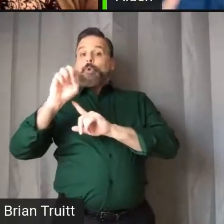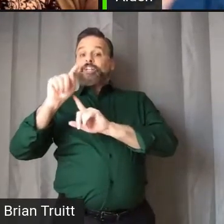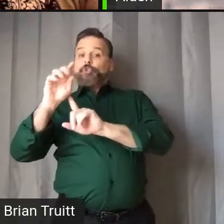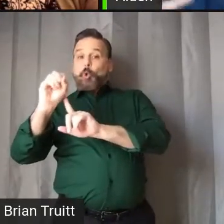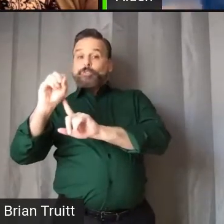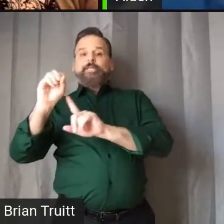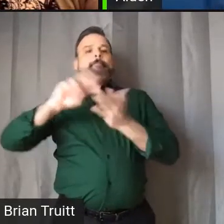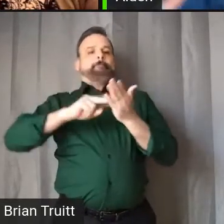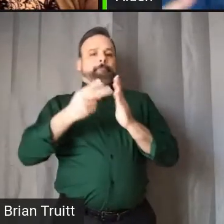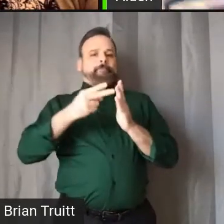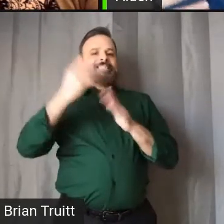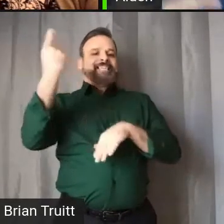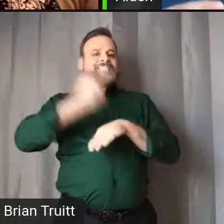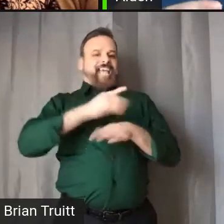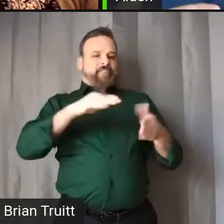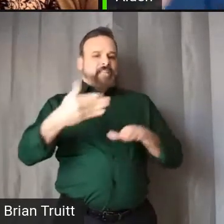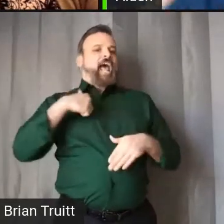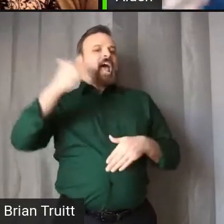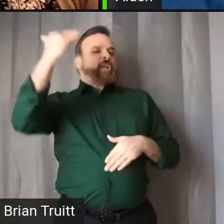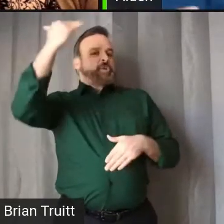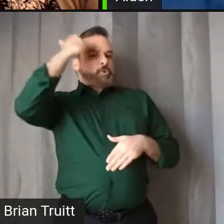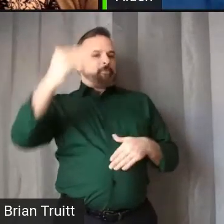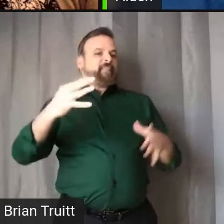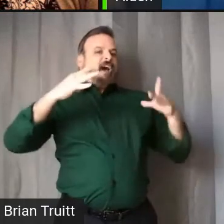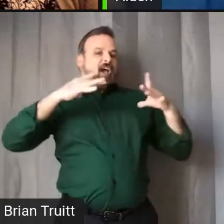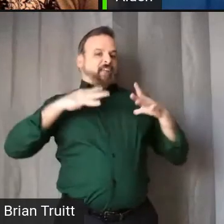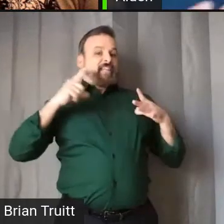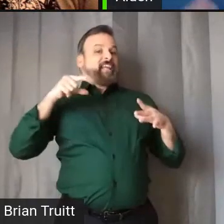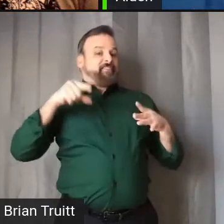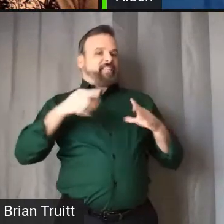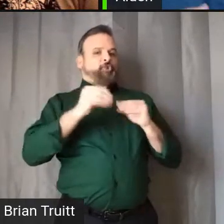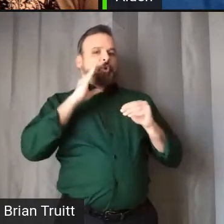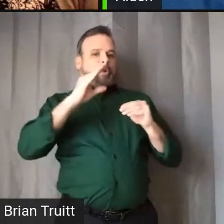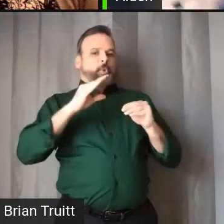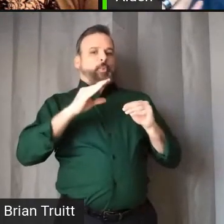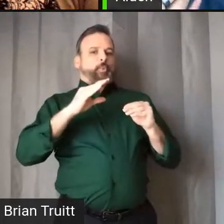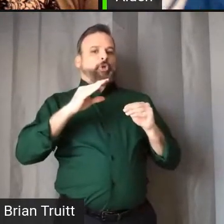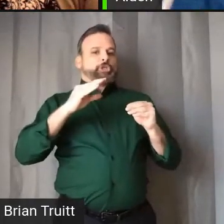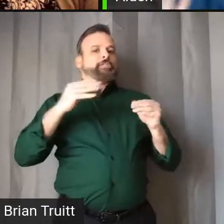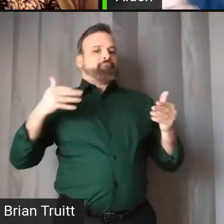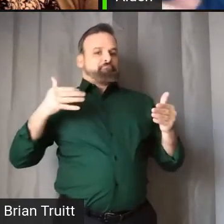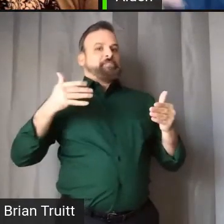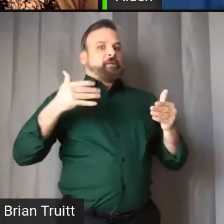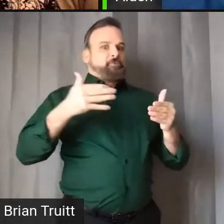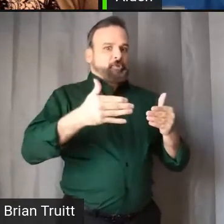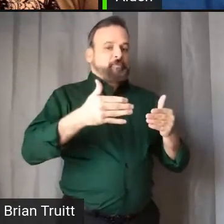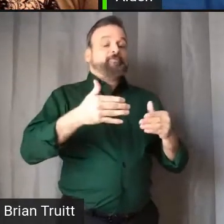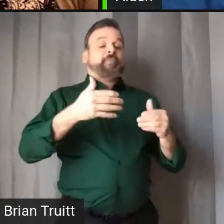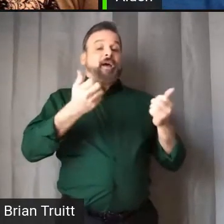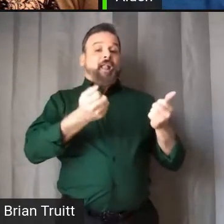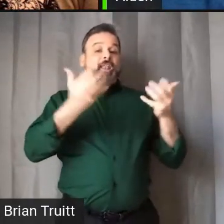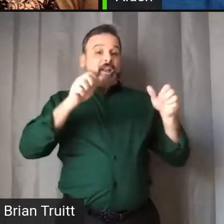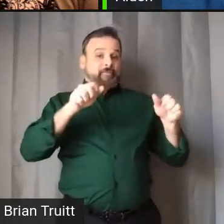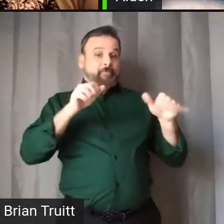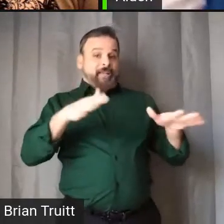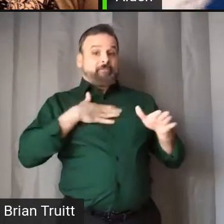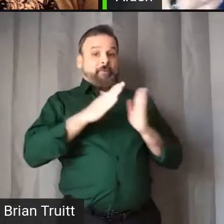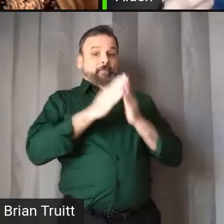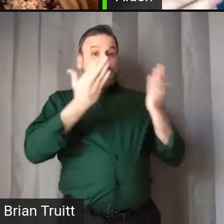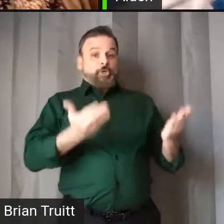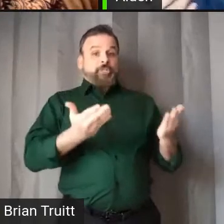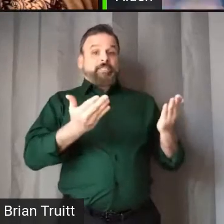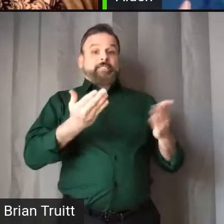I knew that that would be the holiday that this story would build up to. And honestly, a lot of the magic in Cemetery Boys is just